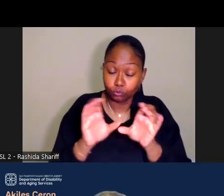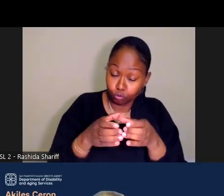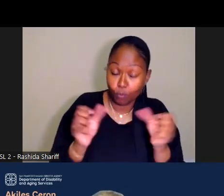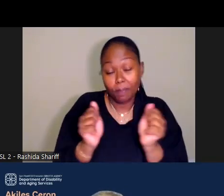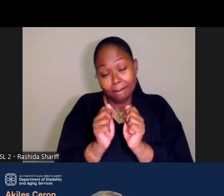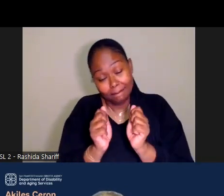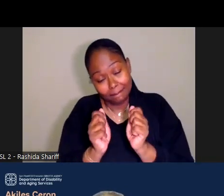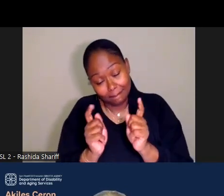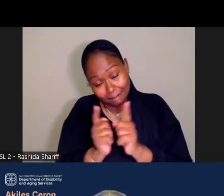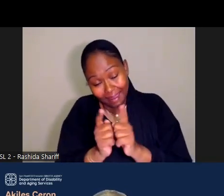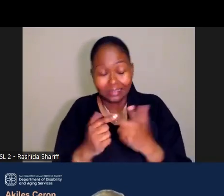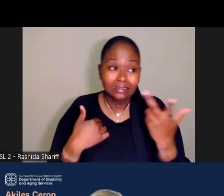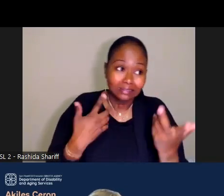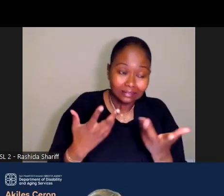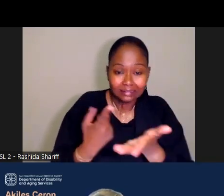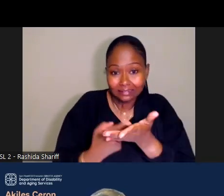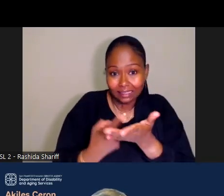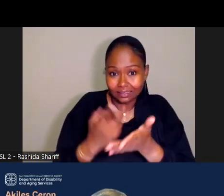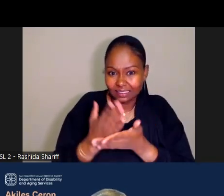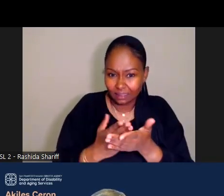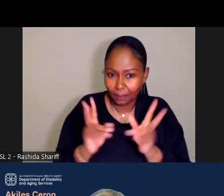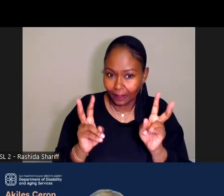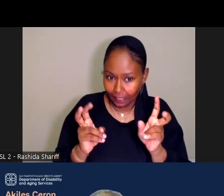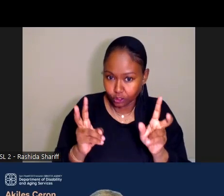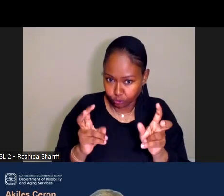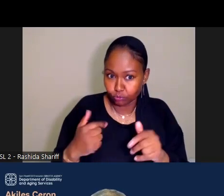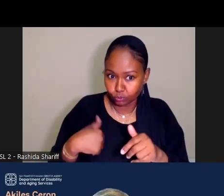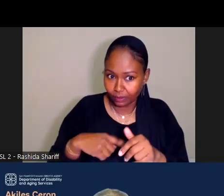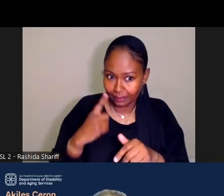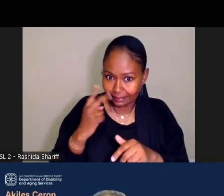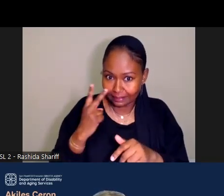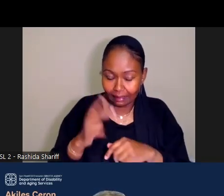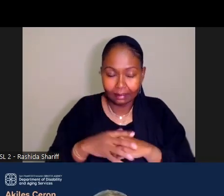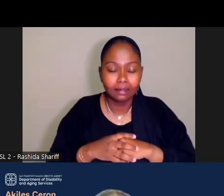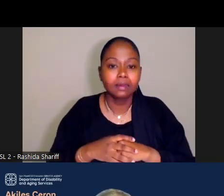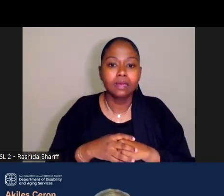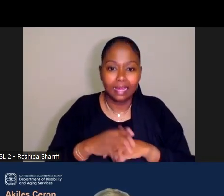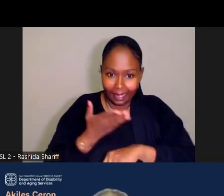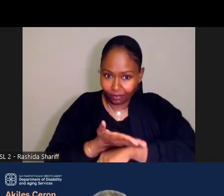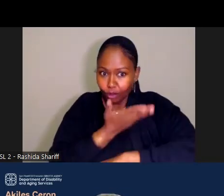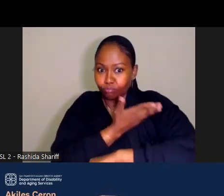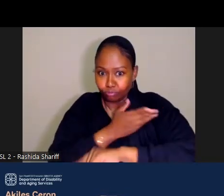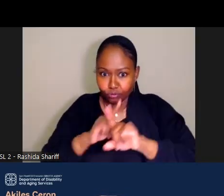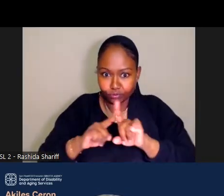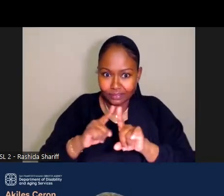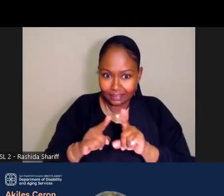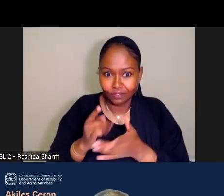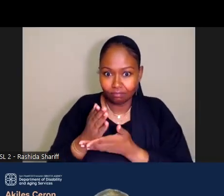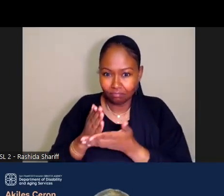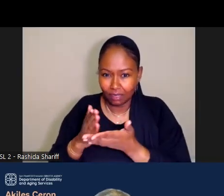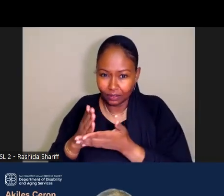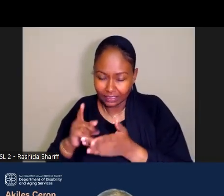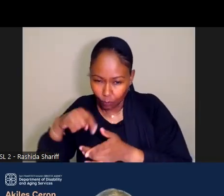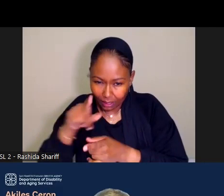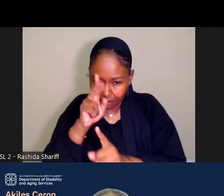been facing in terms of what are some of the improvement areas that we can target so that